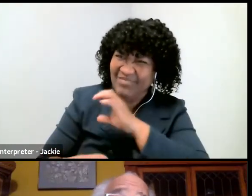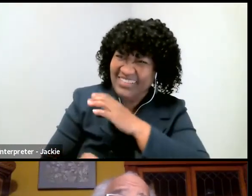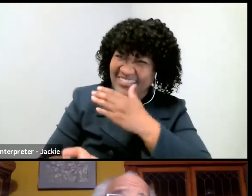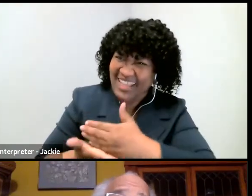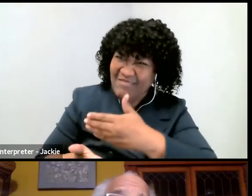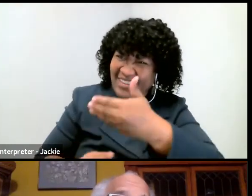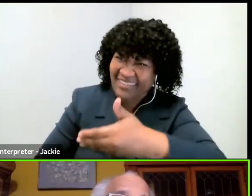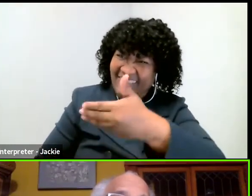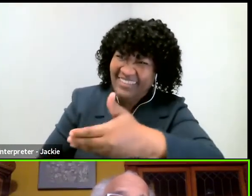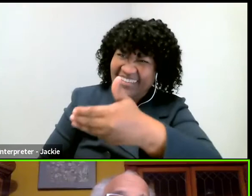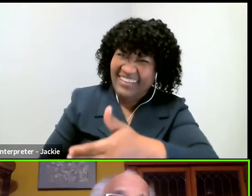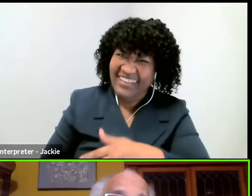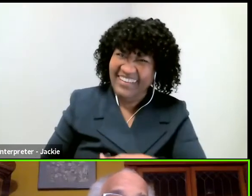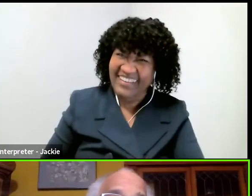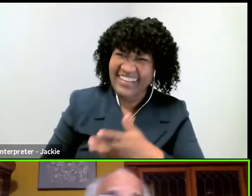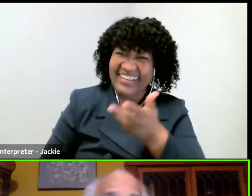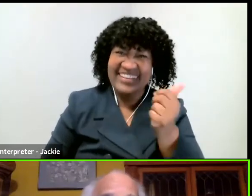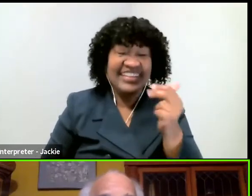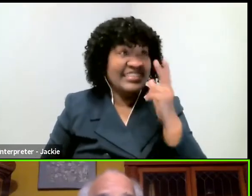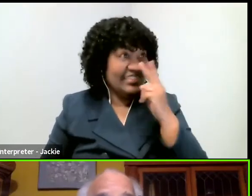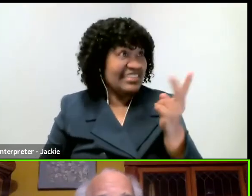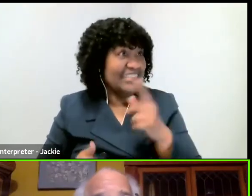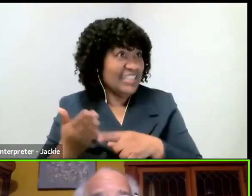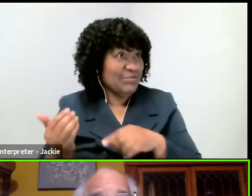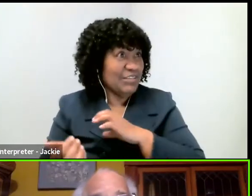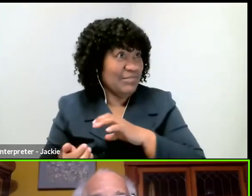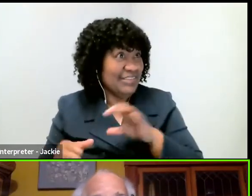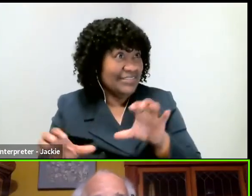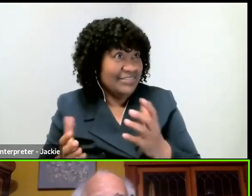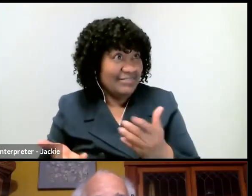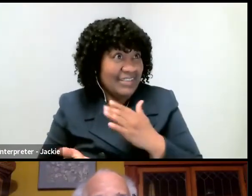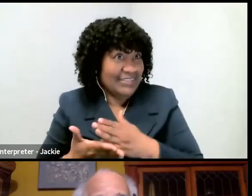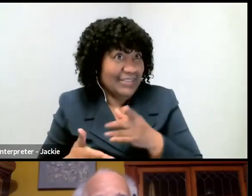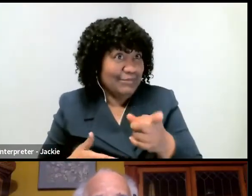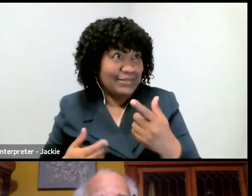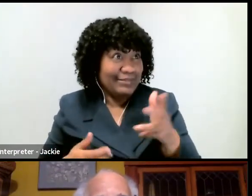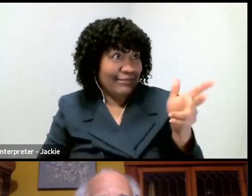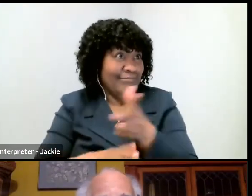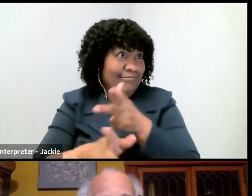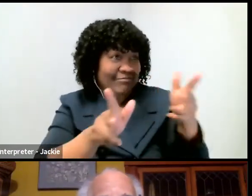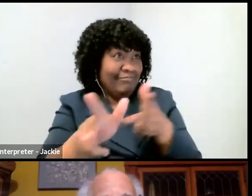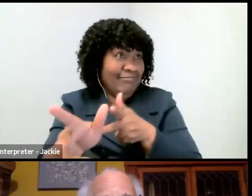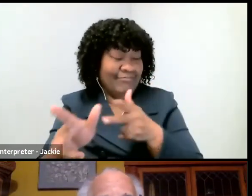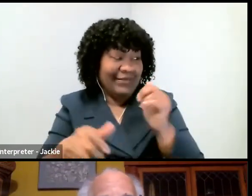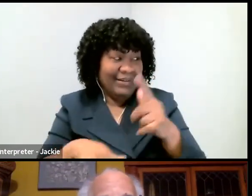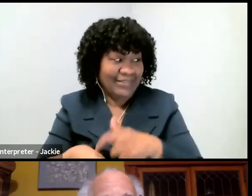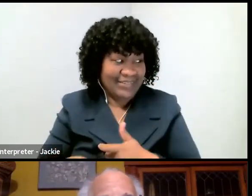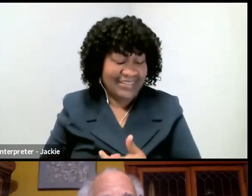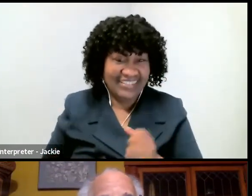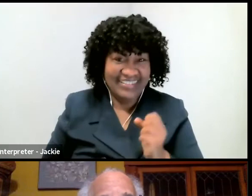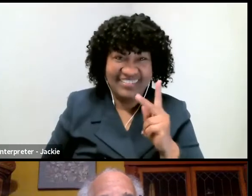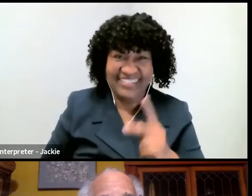See, that's what they do. That's what they do. They stop. They pull you over. Oh man!